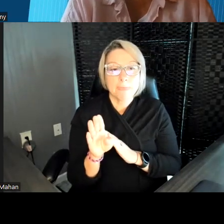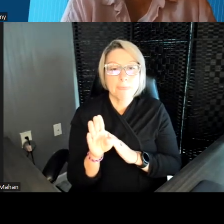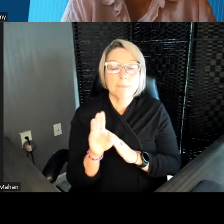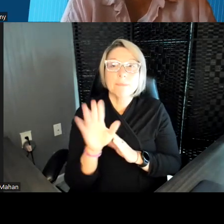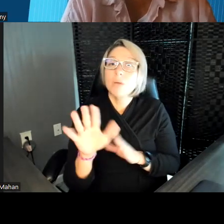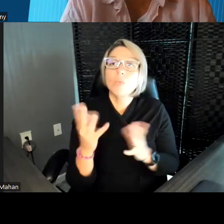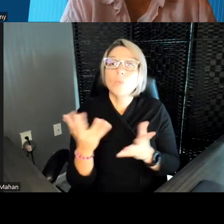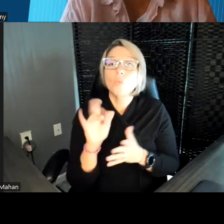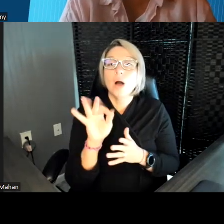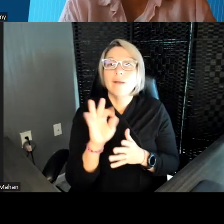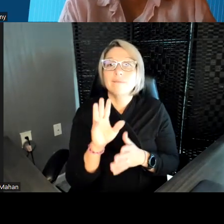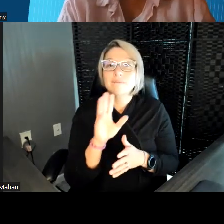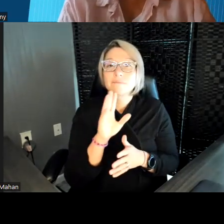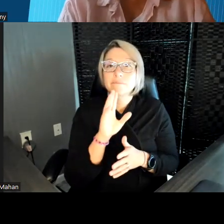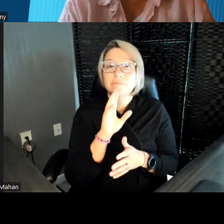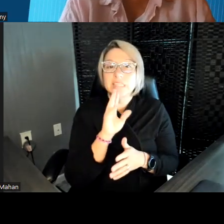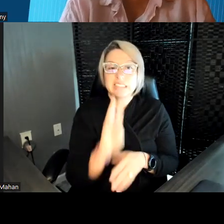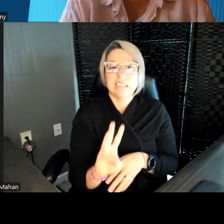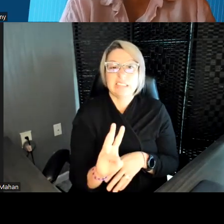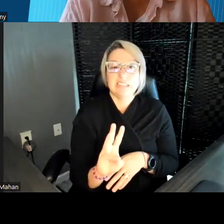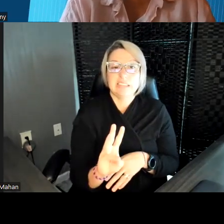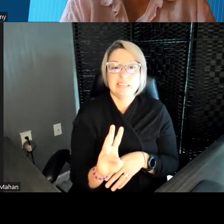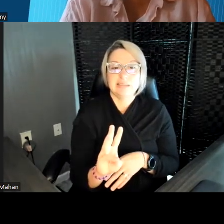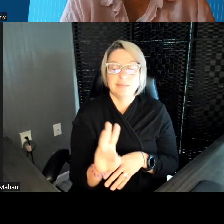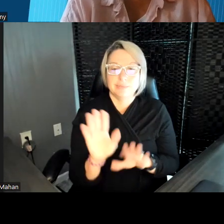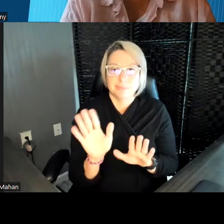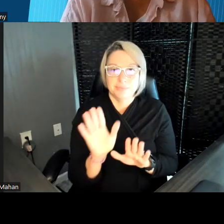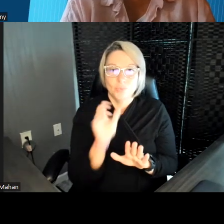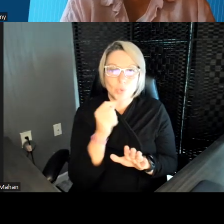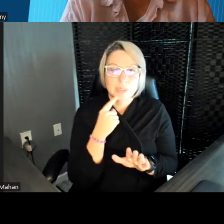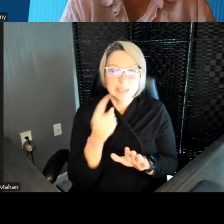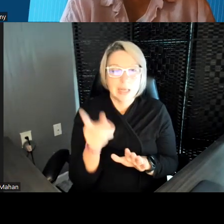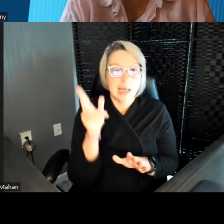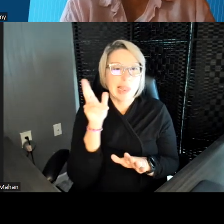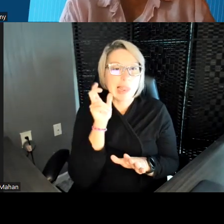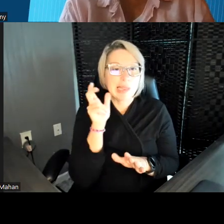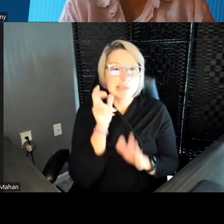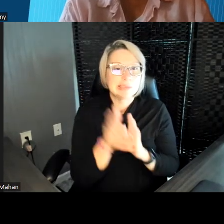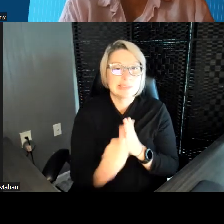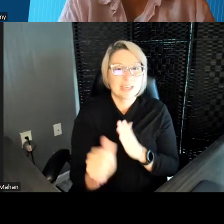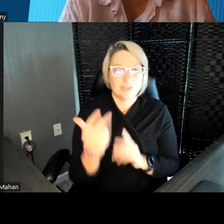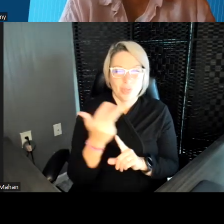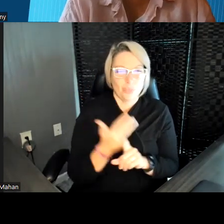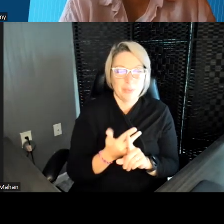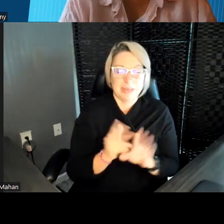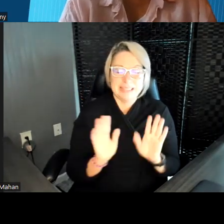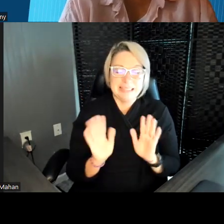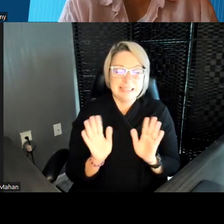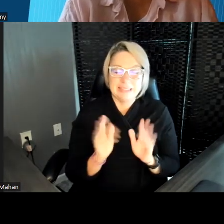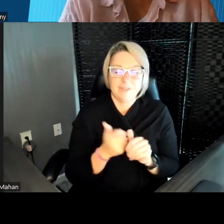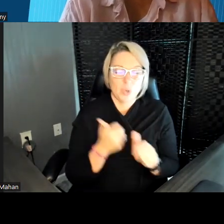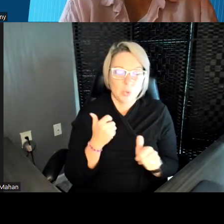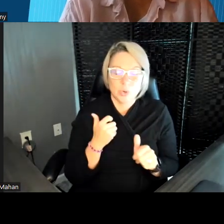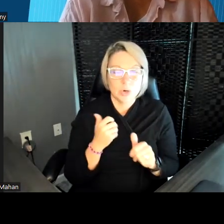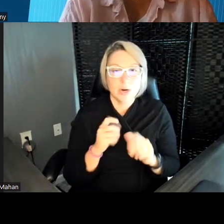about a 6-year-old? What we're not going to do is say he has the listening skills of a 3-month-old. Please don't do that. But please